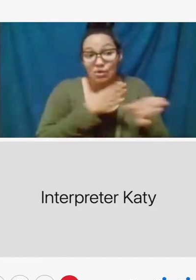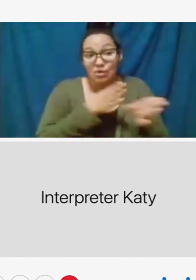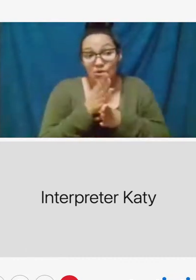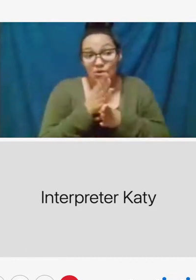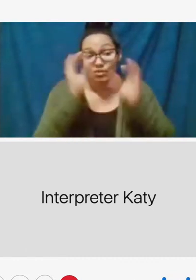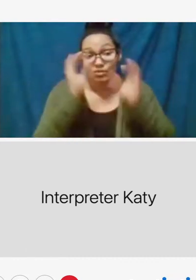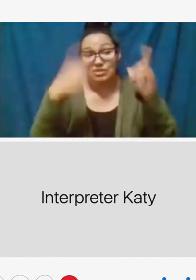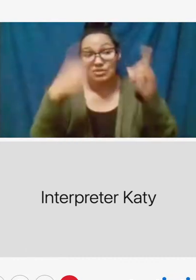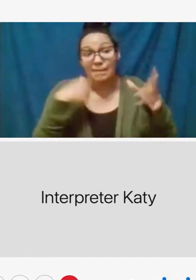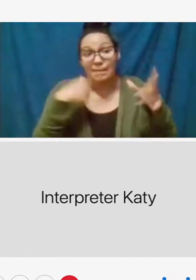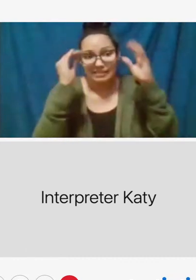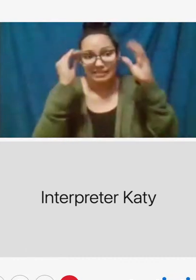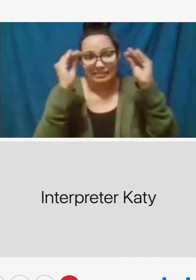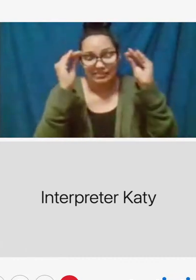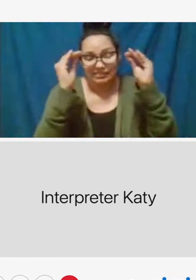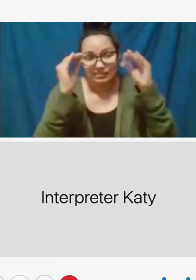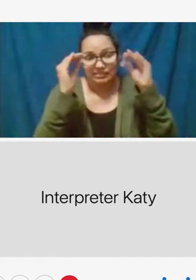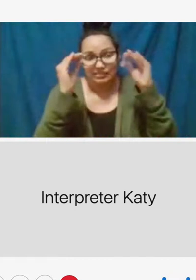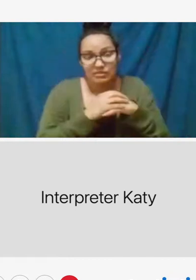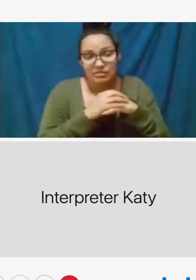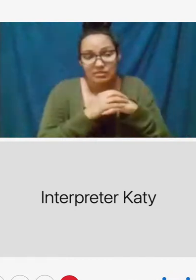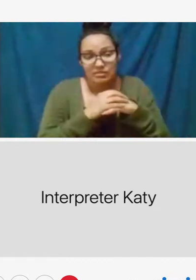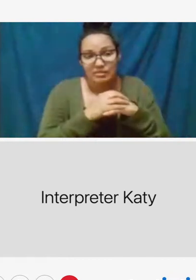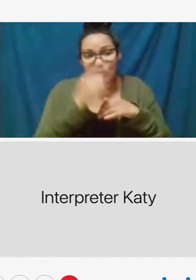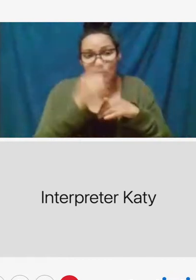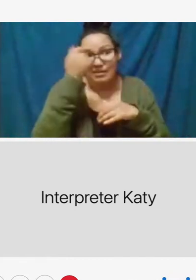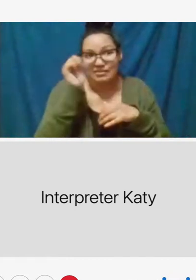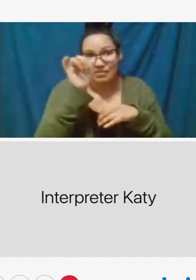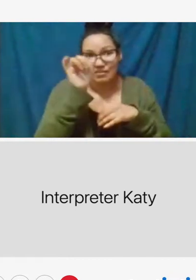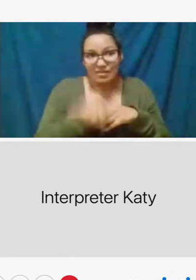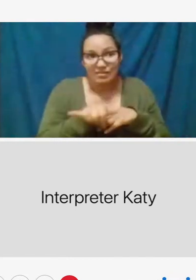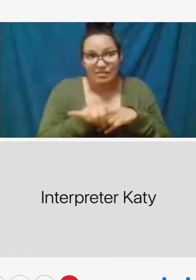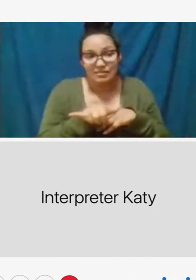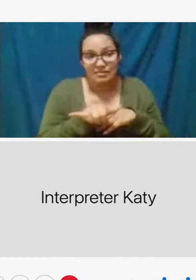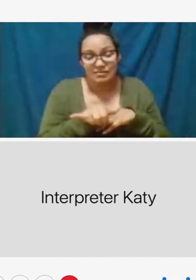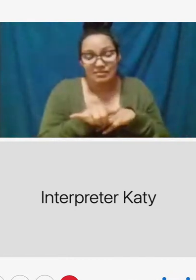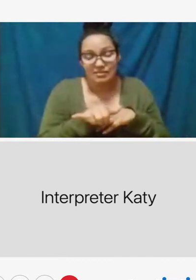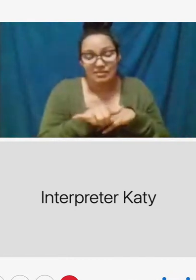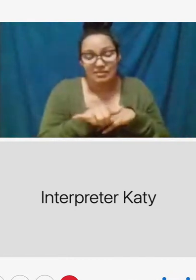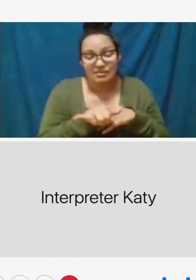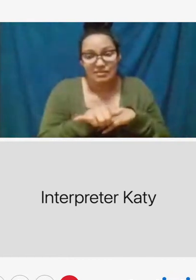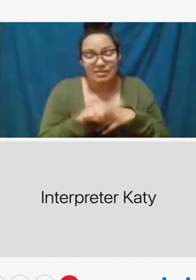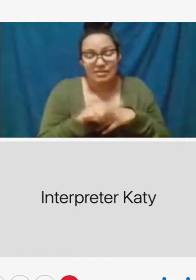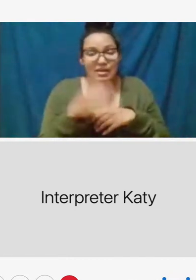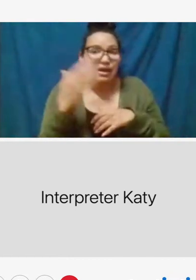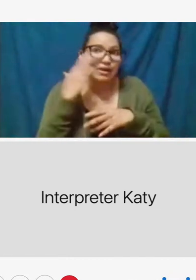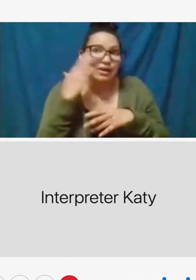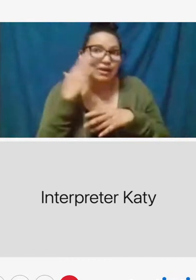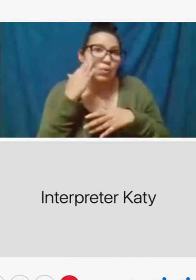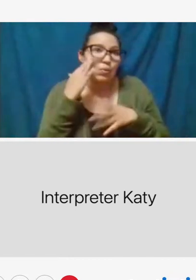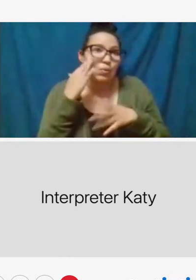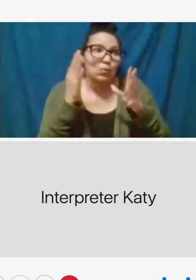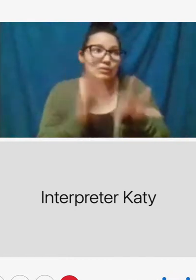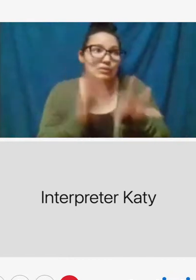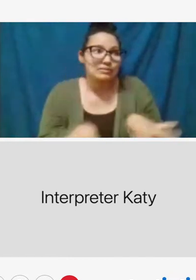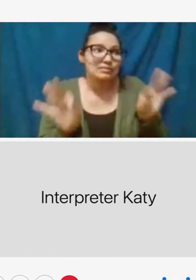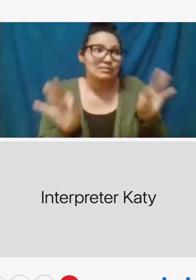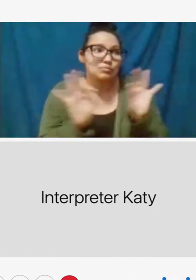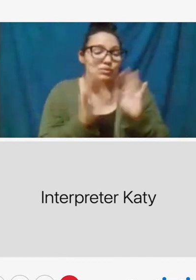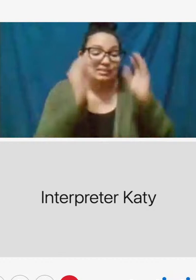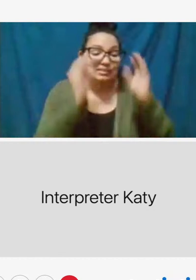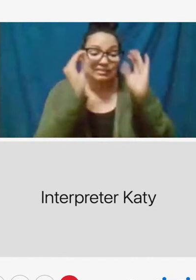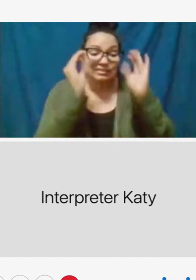and because of that uh I know how important uh our teachers are in our